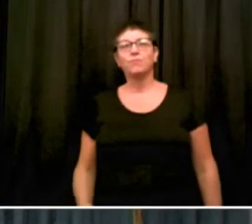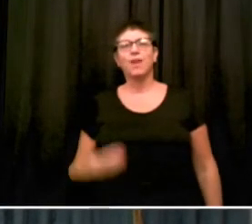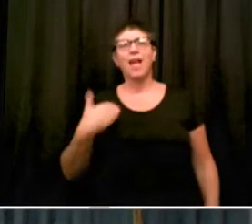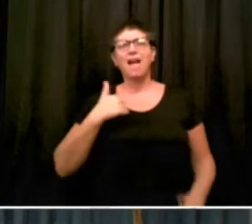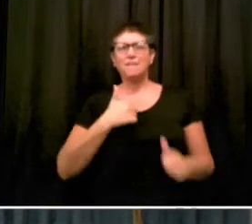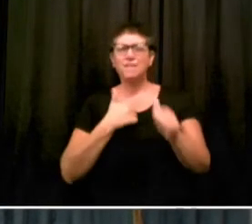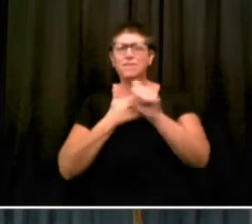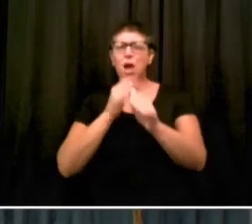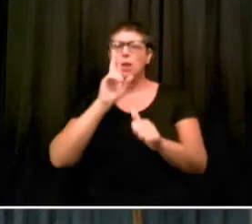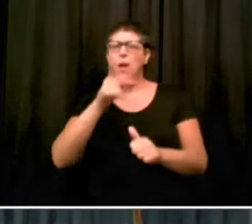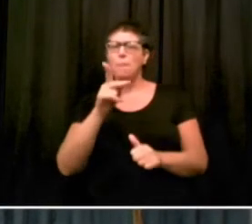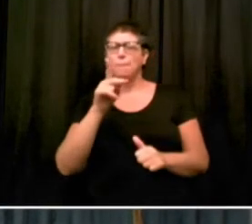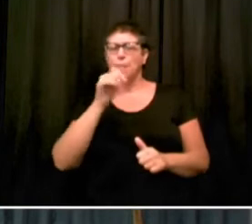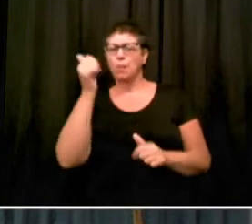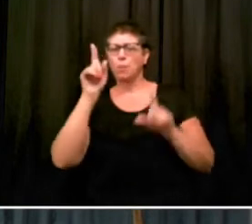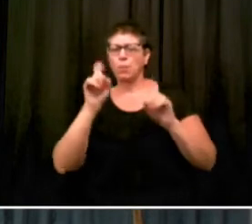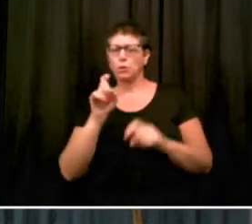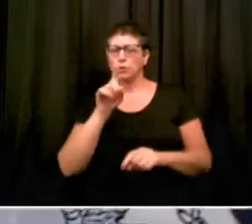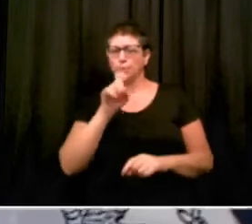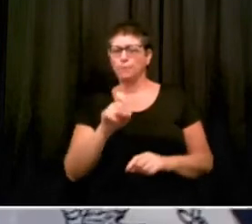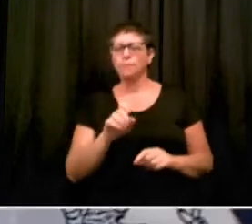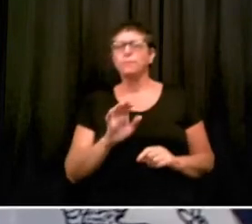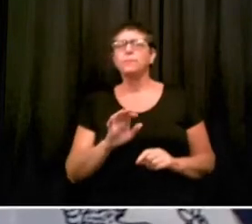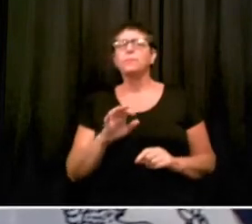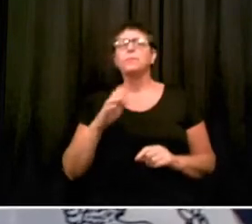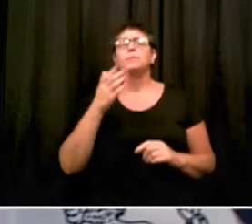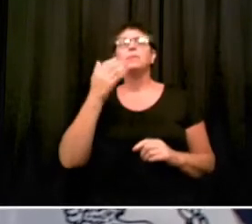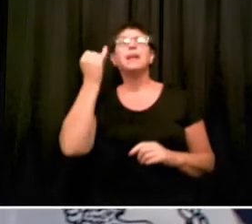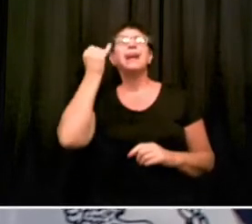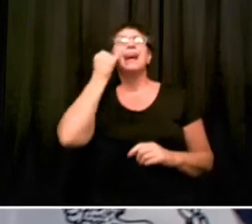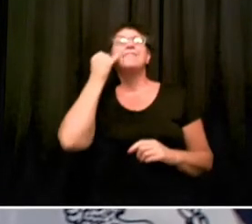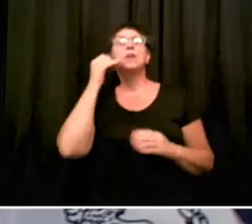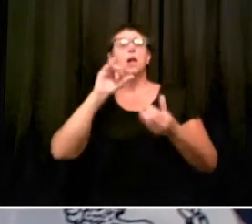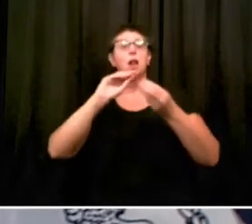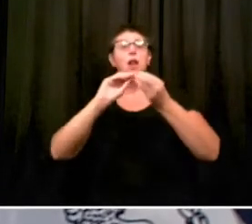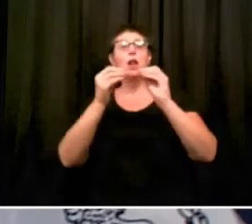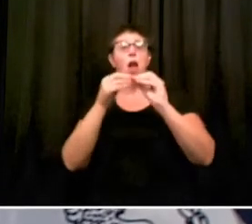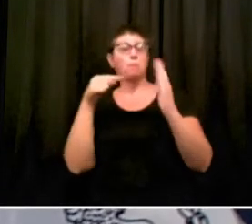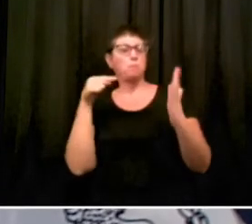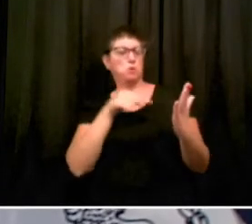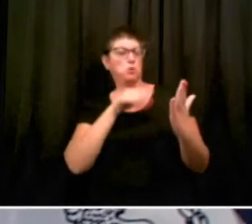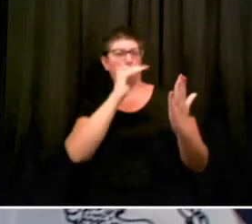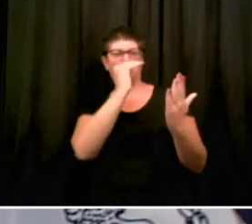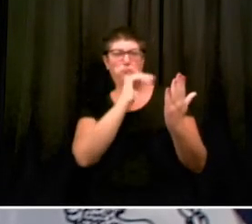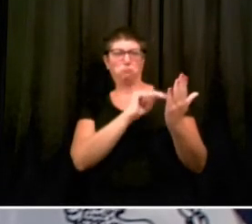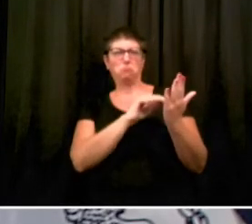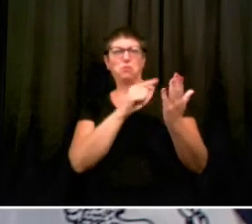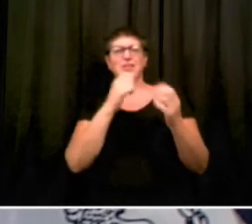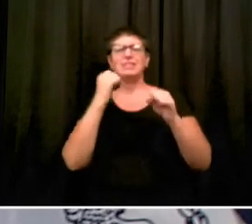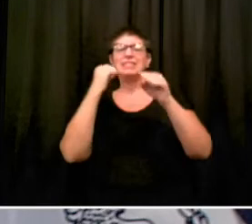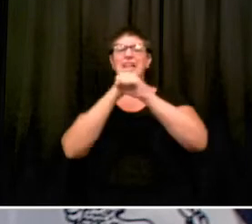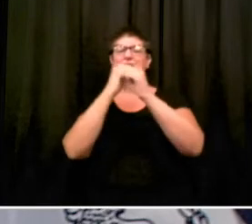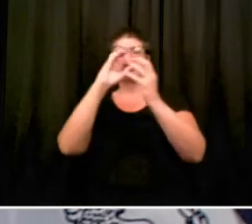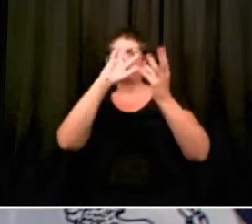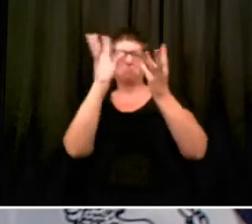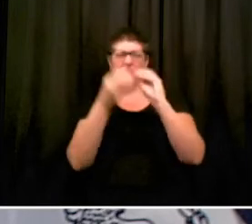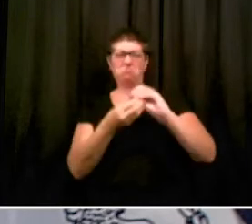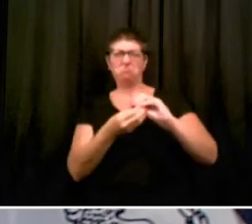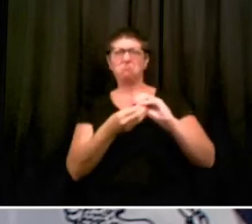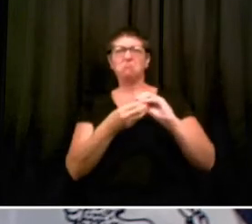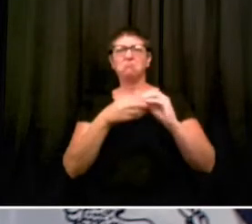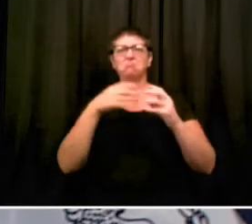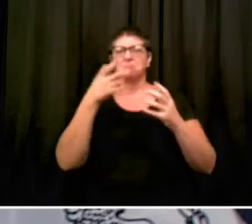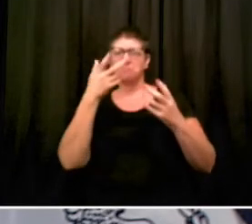because when you look at the numbers, the two statistics that trouble people, which are that arrests are down and response times are